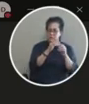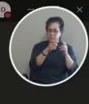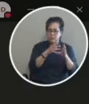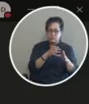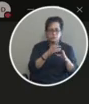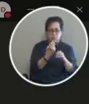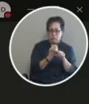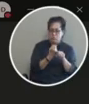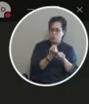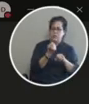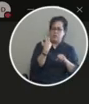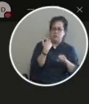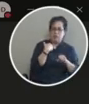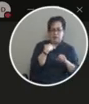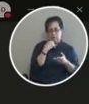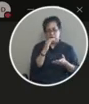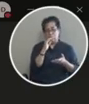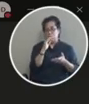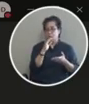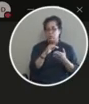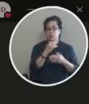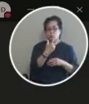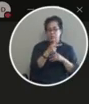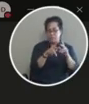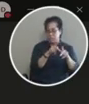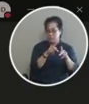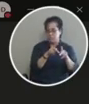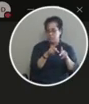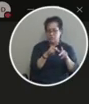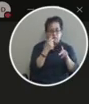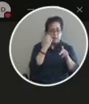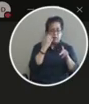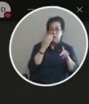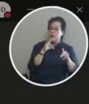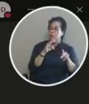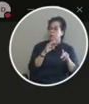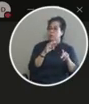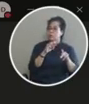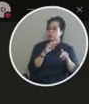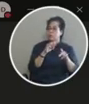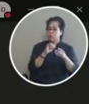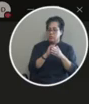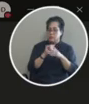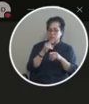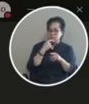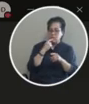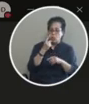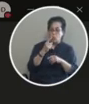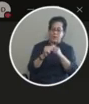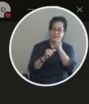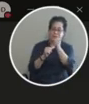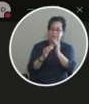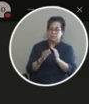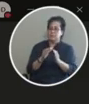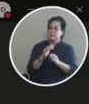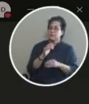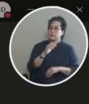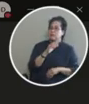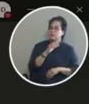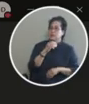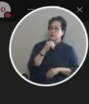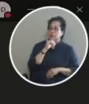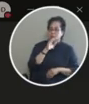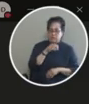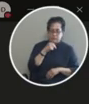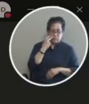years ago, I reduced them by three people. I don't know what the caller was referencing, where there was just one assistant. I never saw an org chart that just had